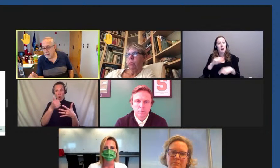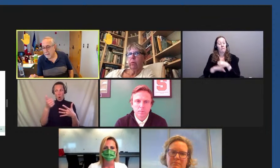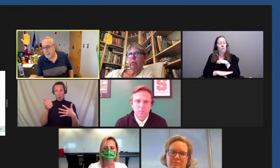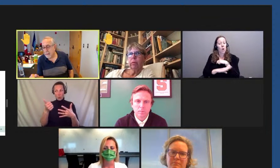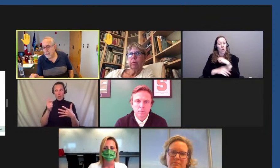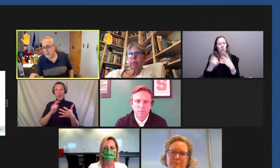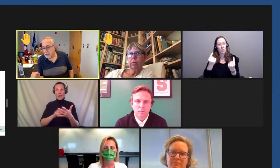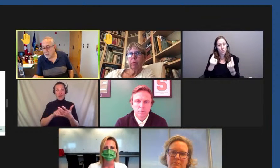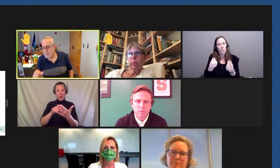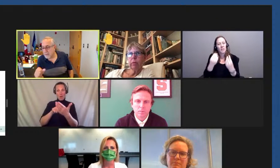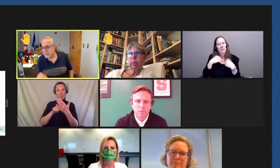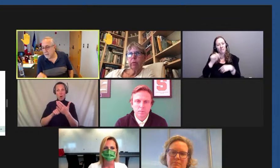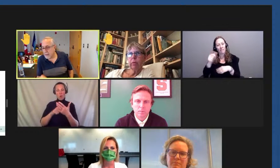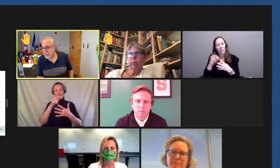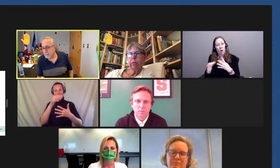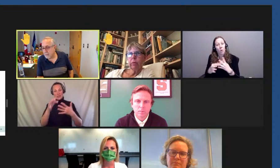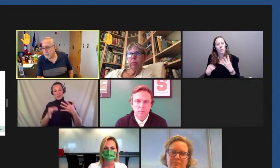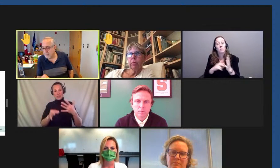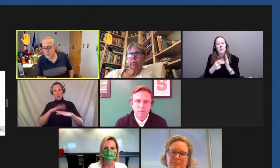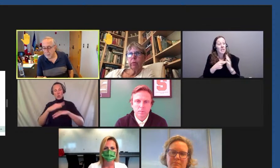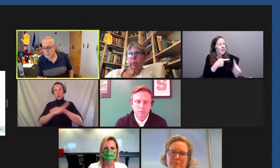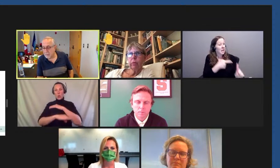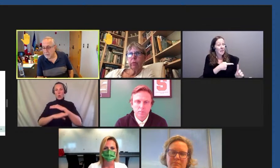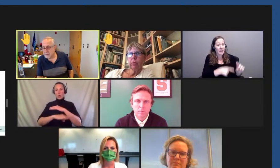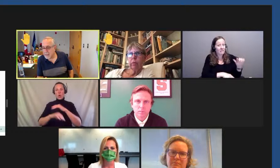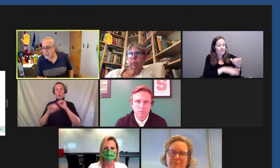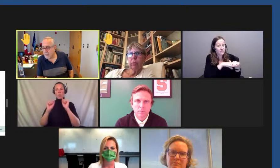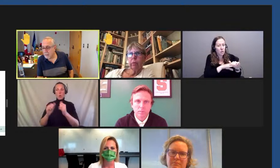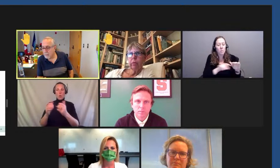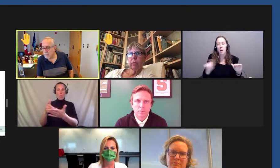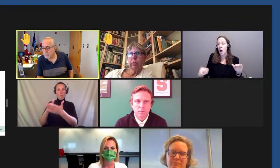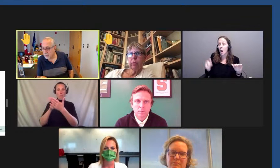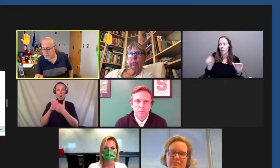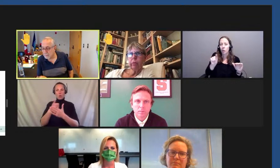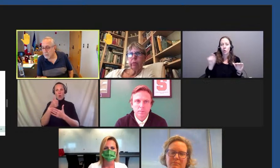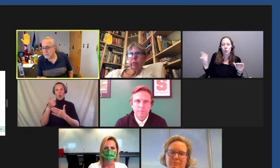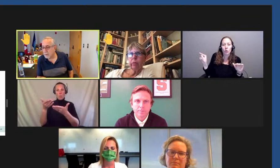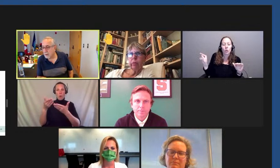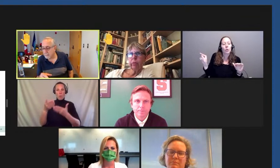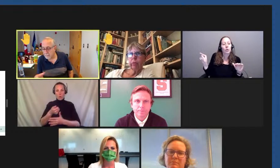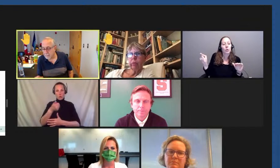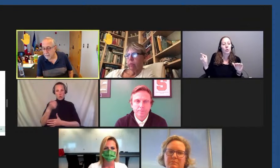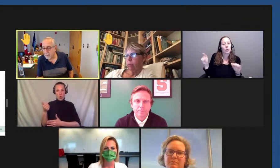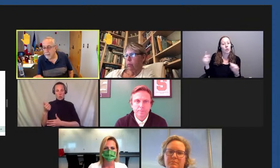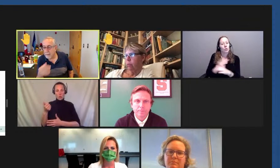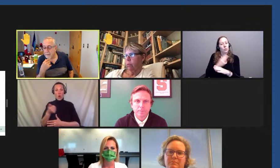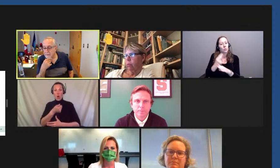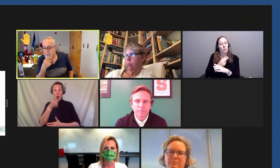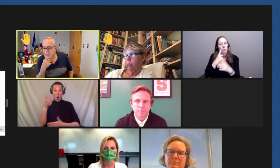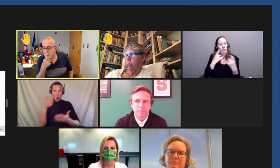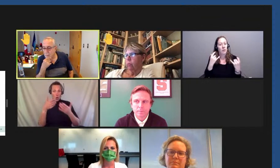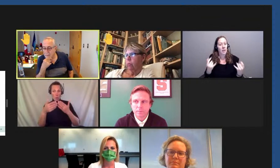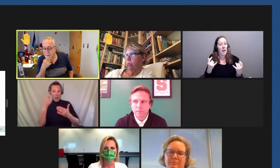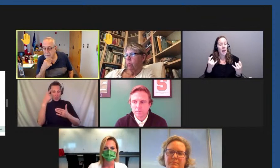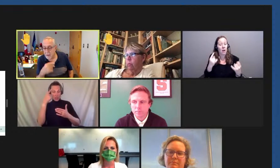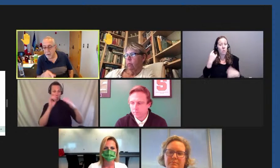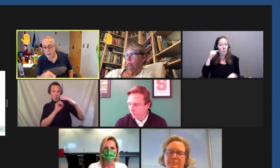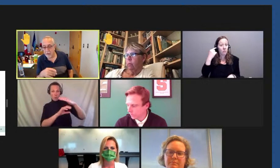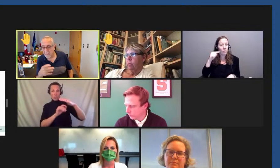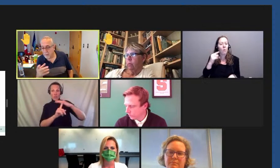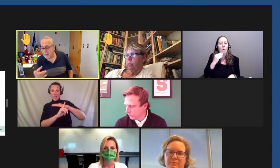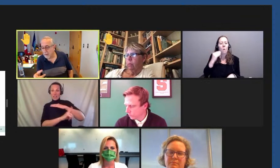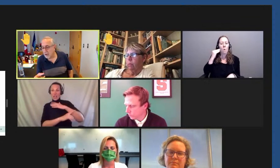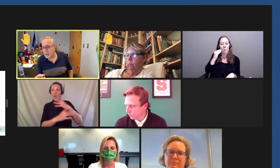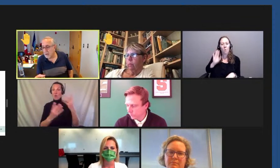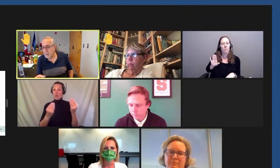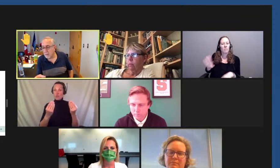can use other landfill available to us now to dispose our residential waste, or